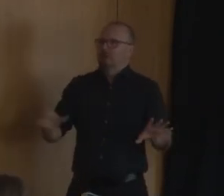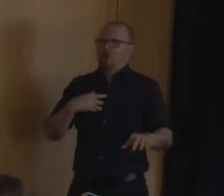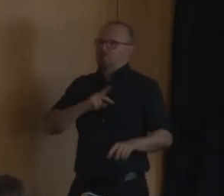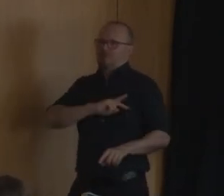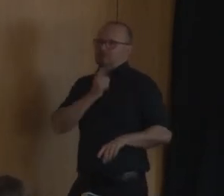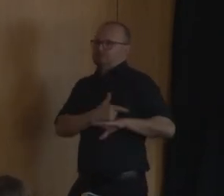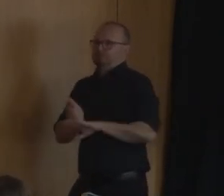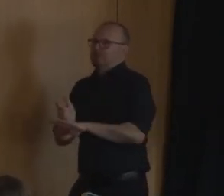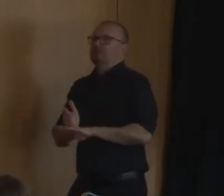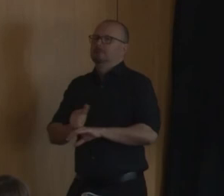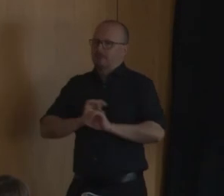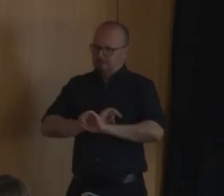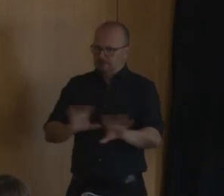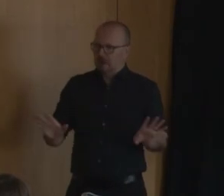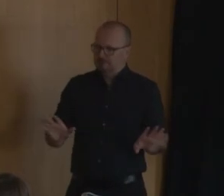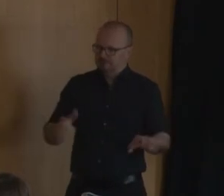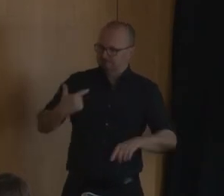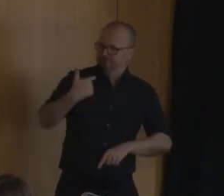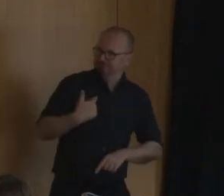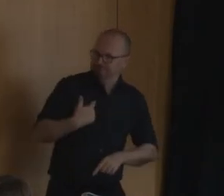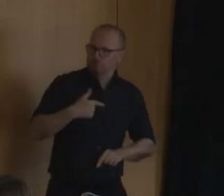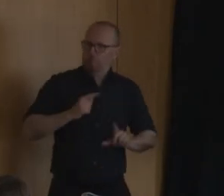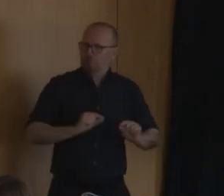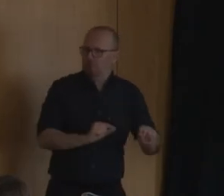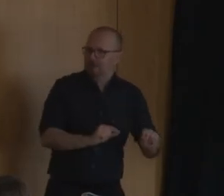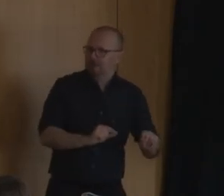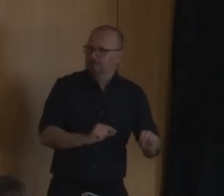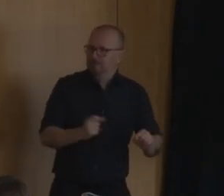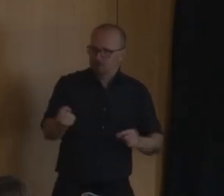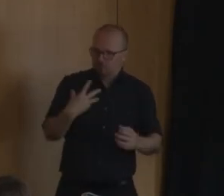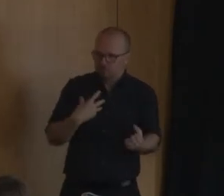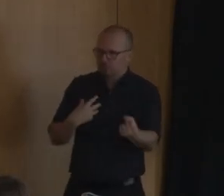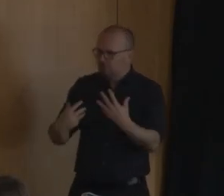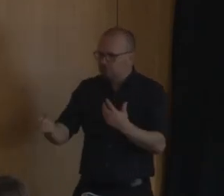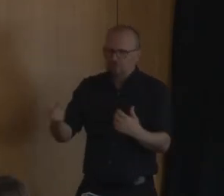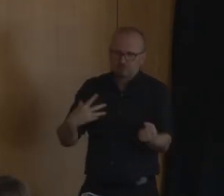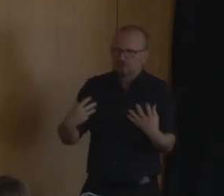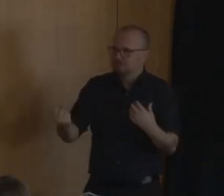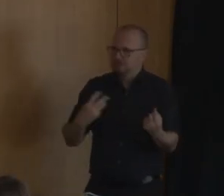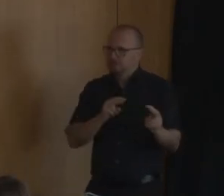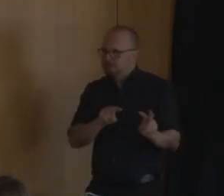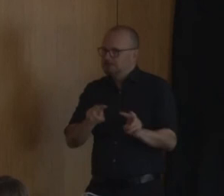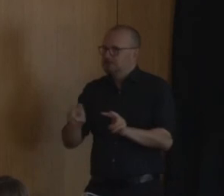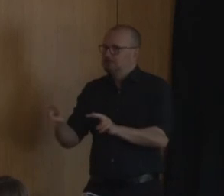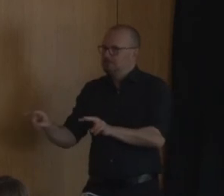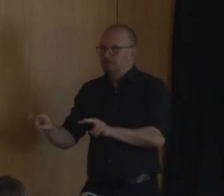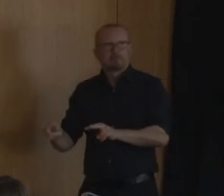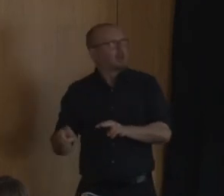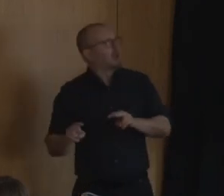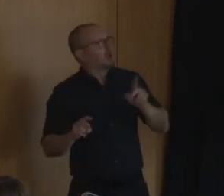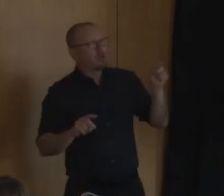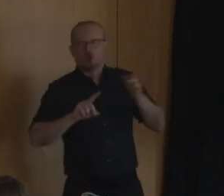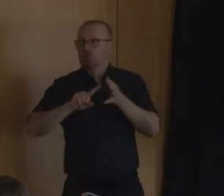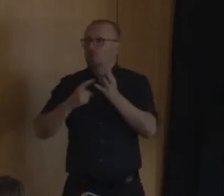it's about using those success stories to help inspire other further action. That URL at the top links you to a volunteering website